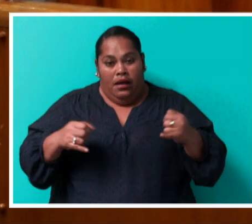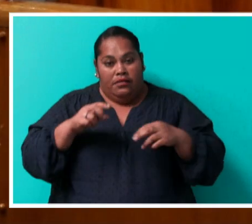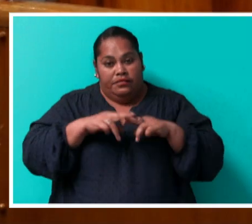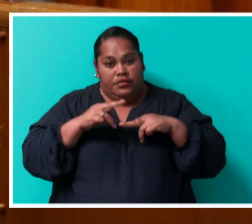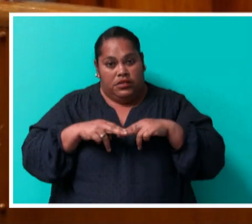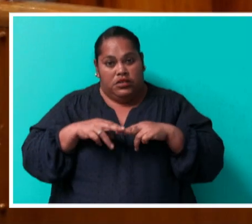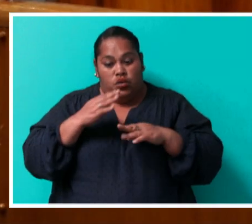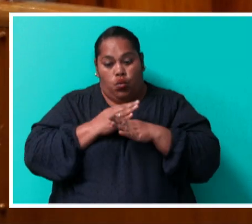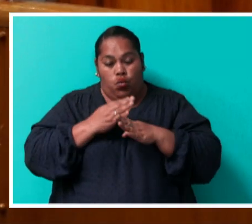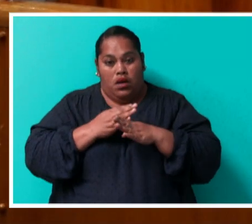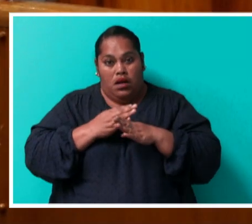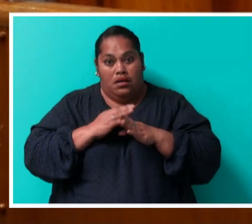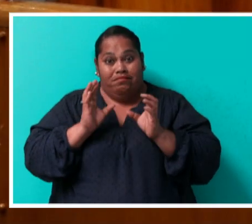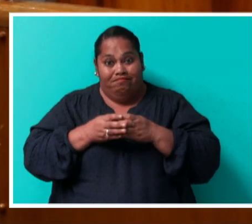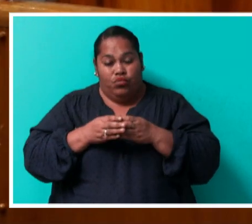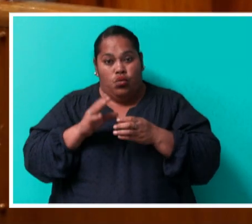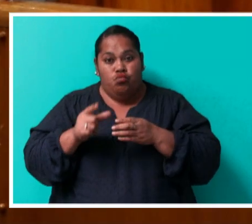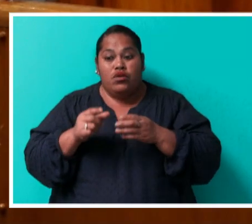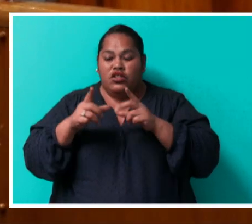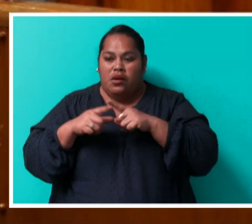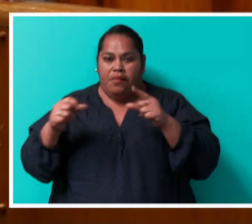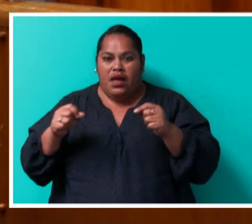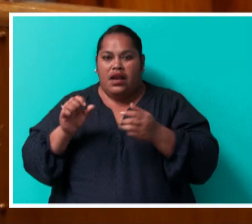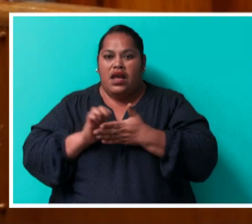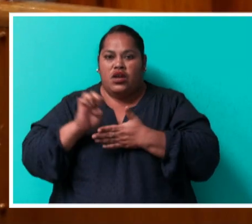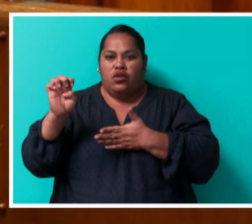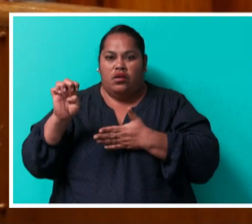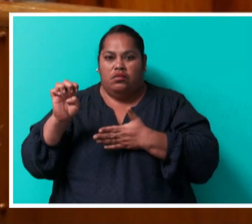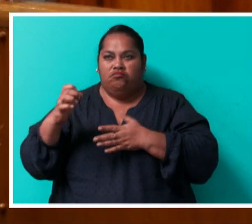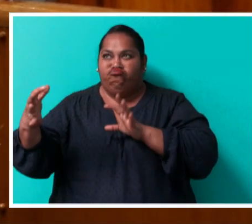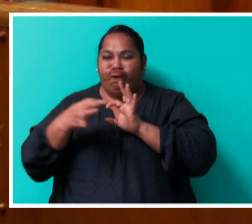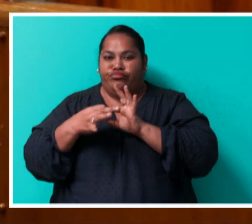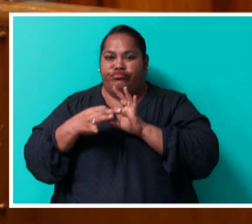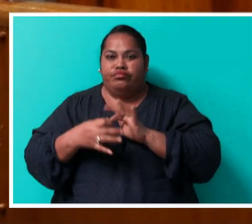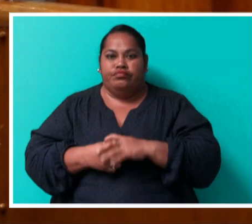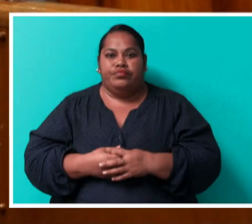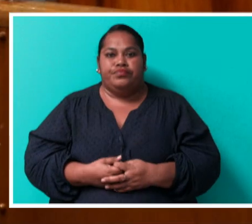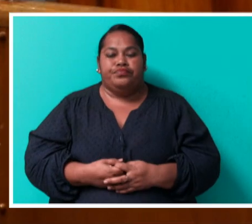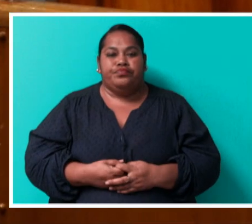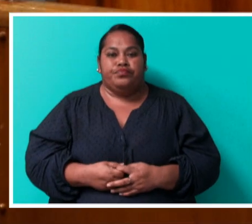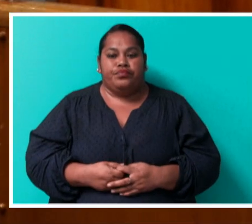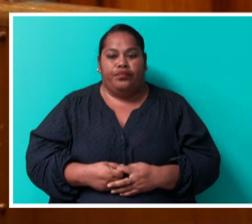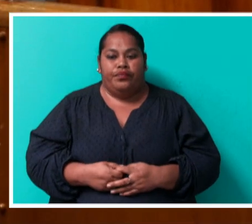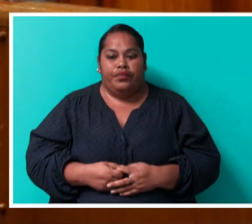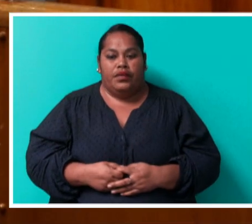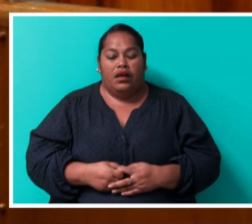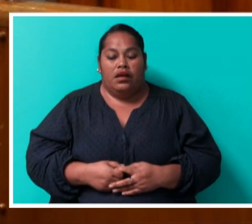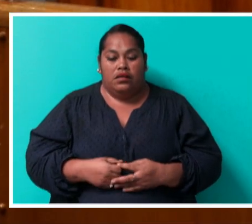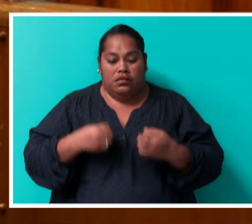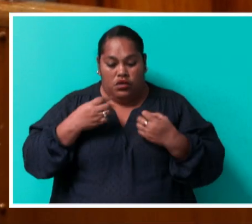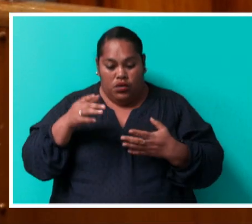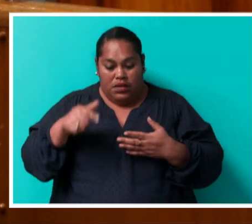aspirations with Japan's economic imperatives. The MOC sets the stage for